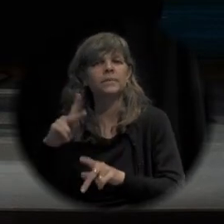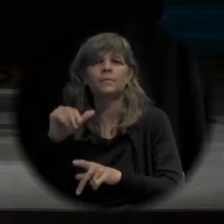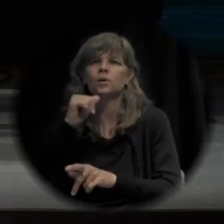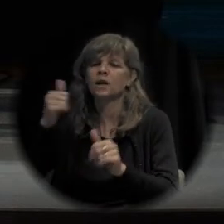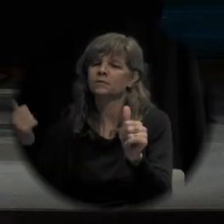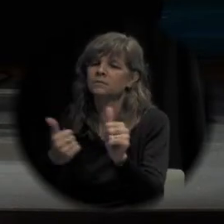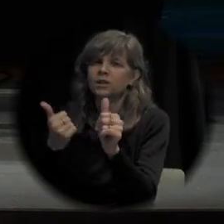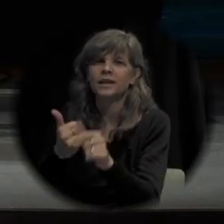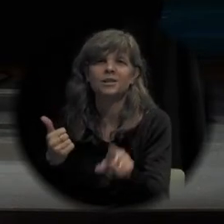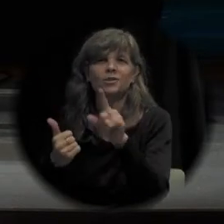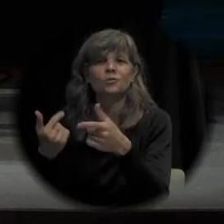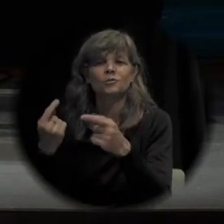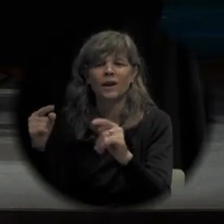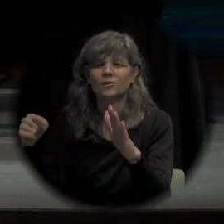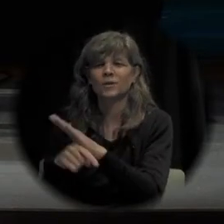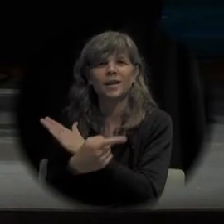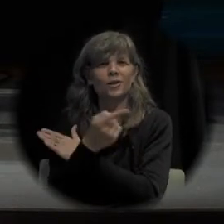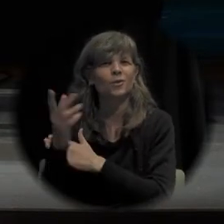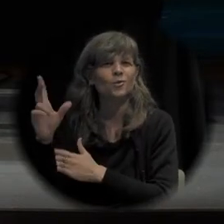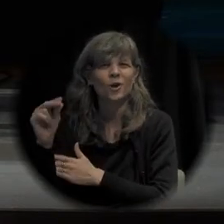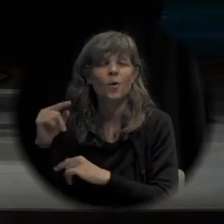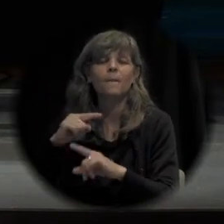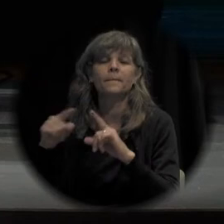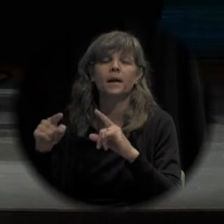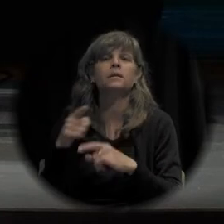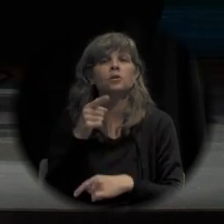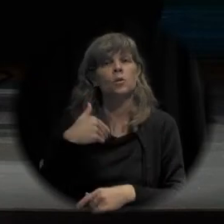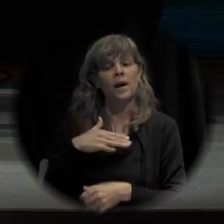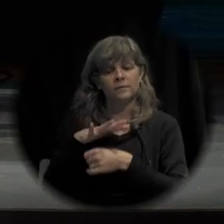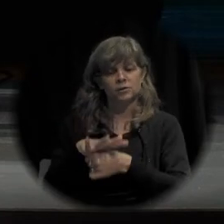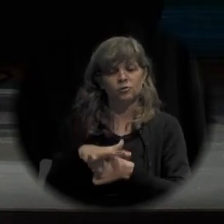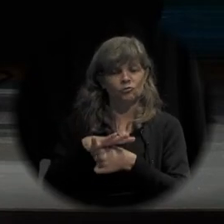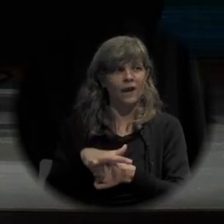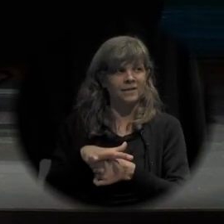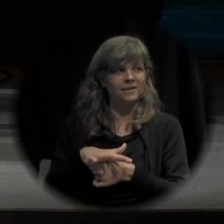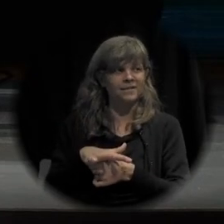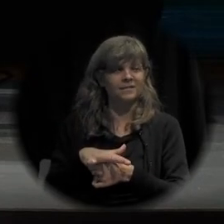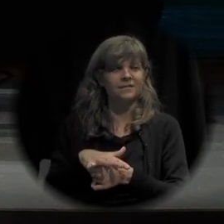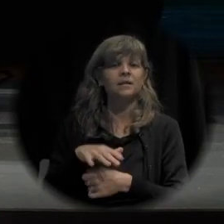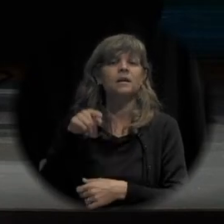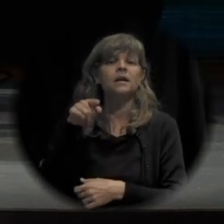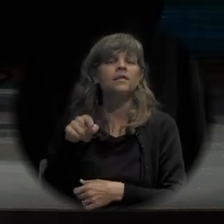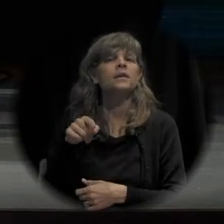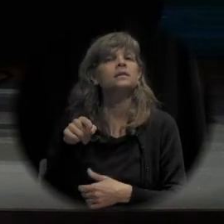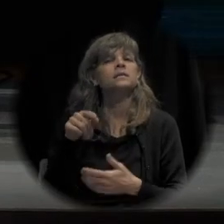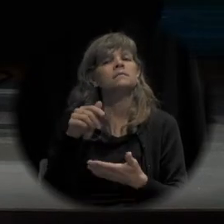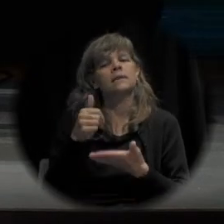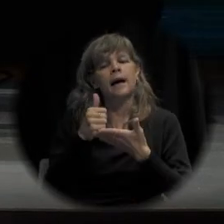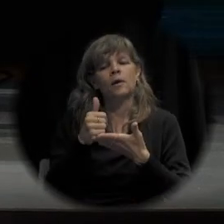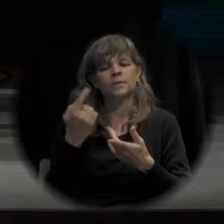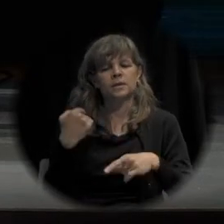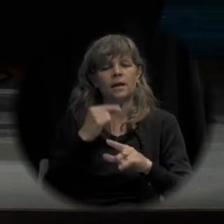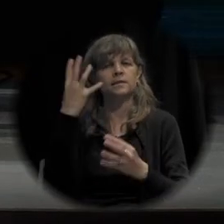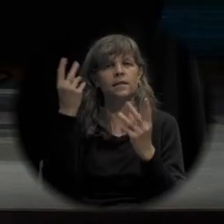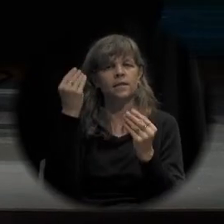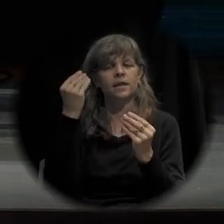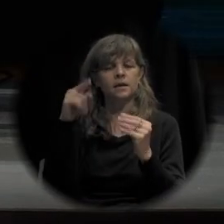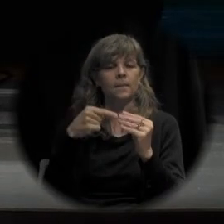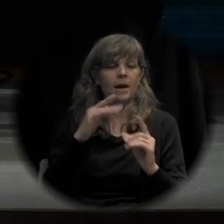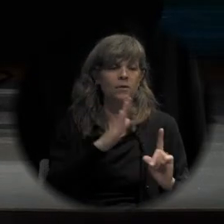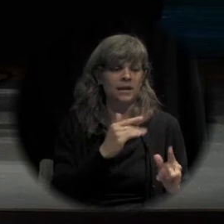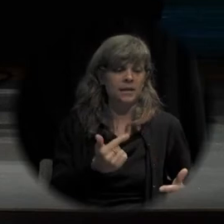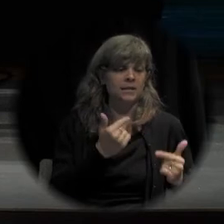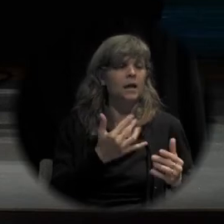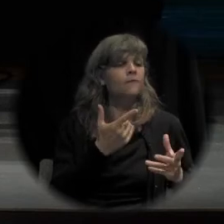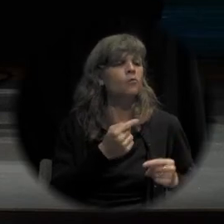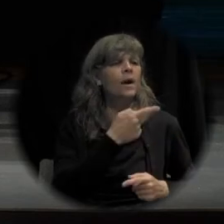life. Some of us maybe not so much now, but this really speaks to all of us. And I'd like to think through both what he's going through and how God is